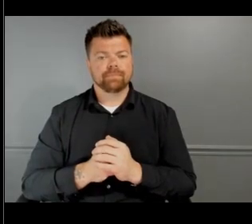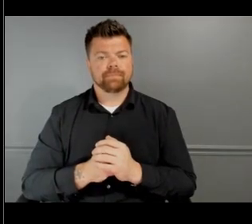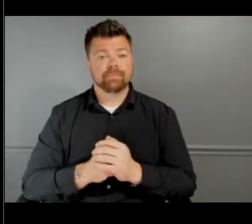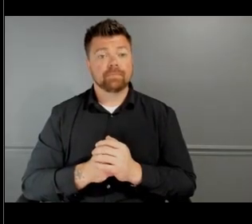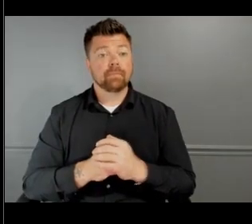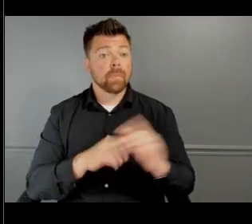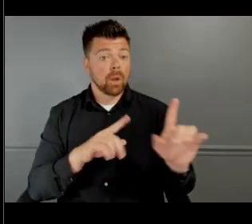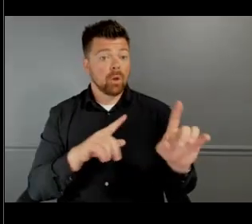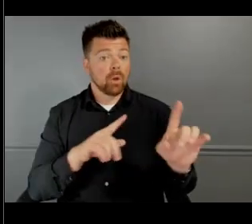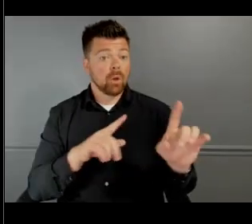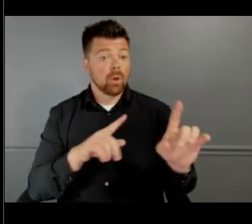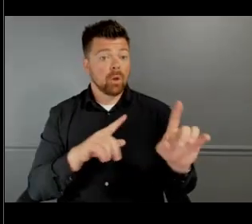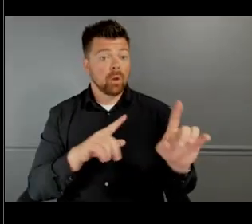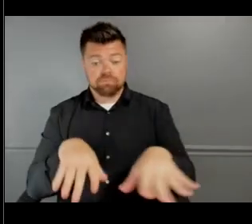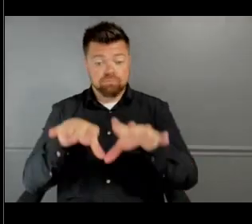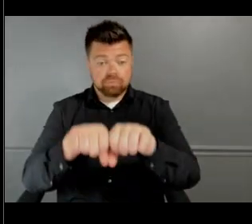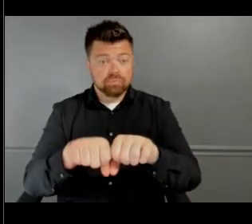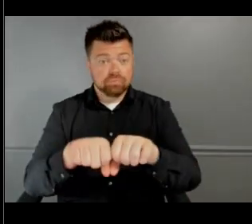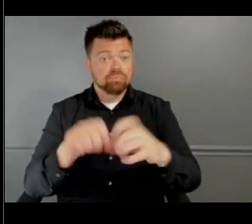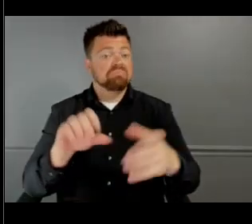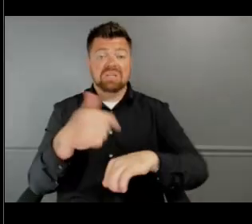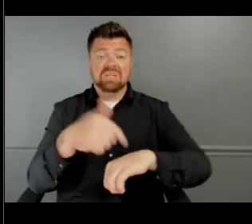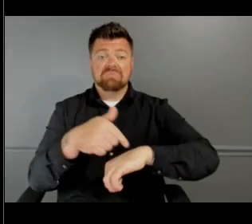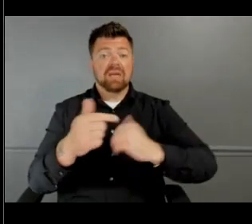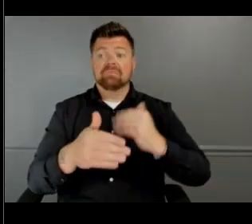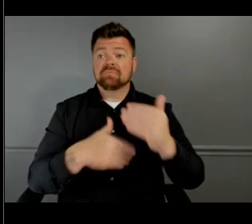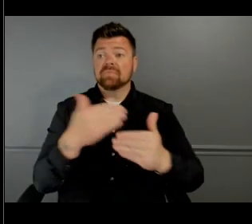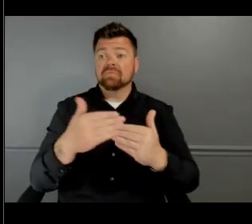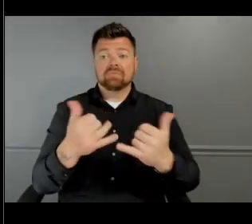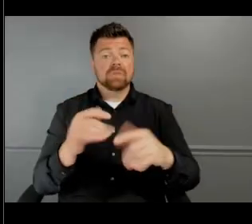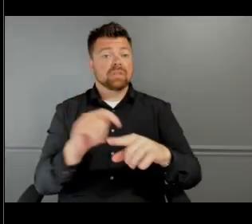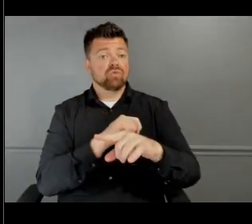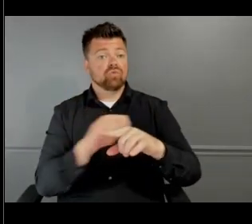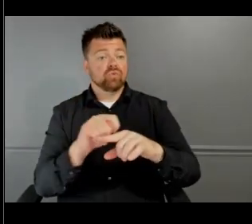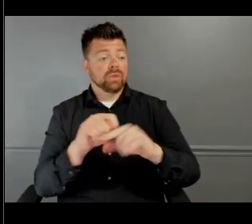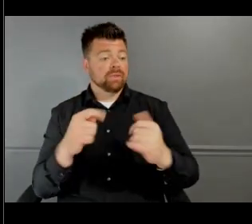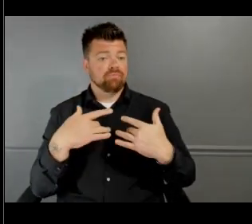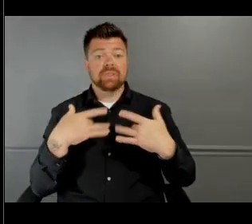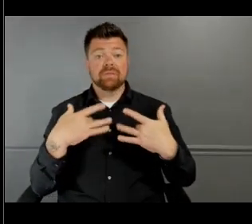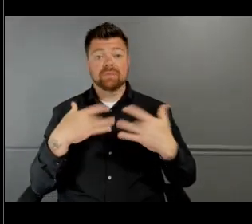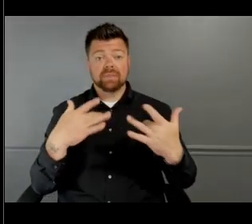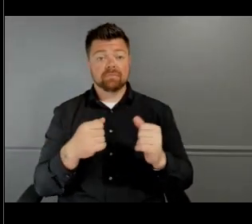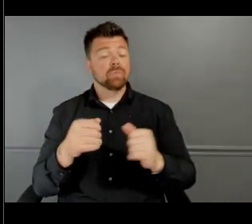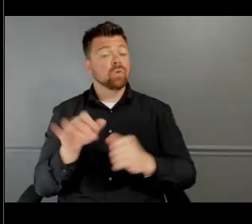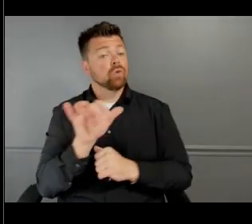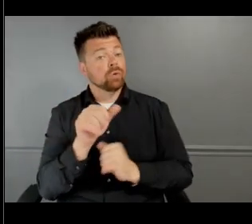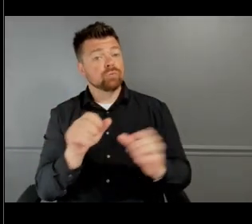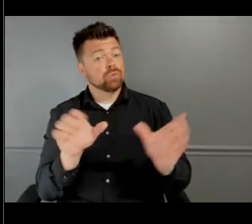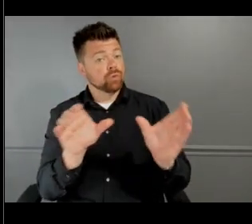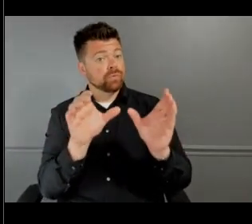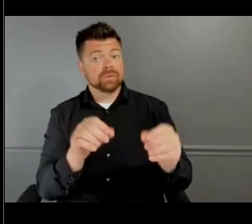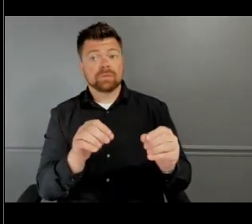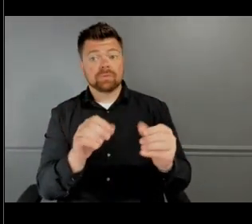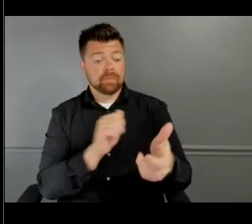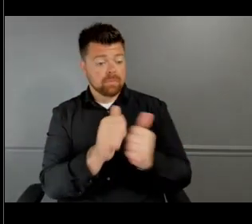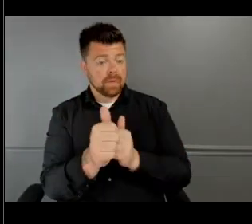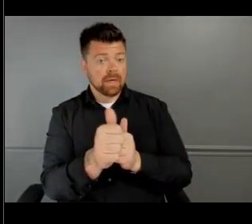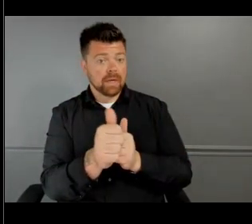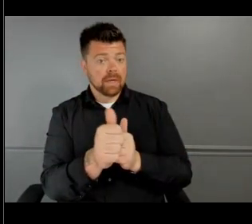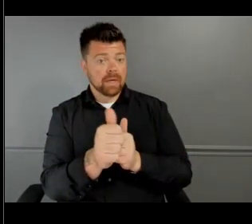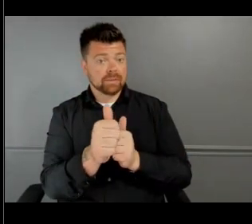Quizzes may be taken anytime following this training event, and certificates of passing